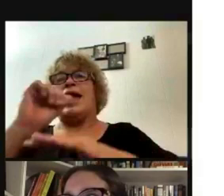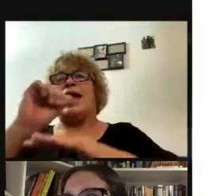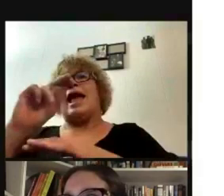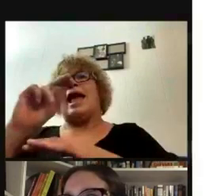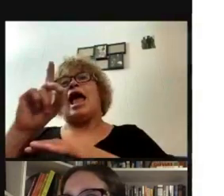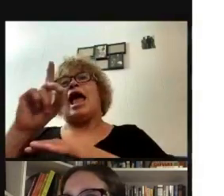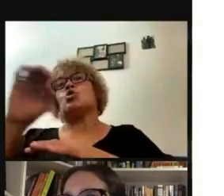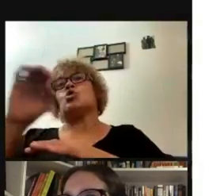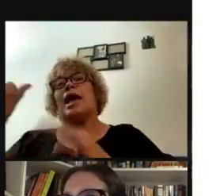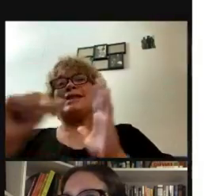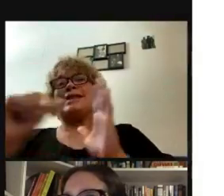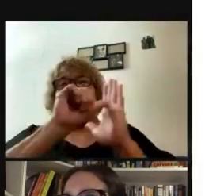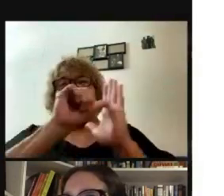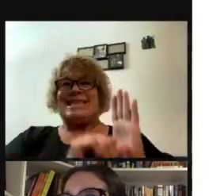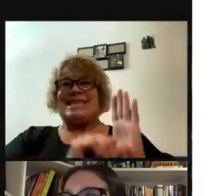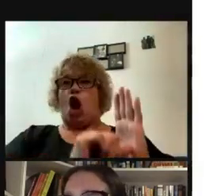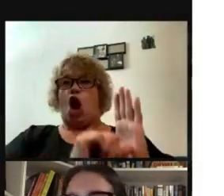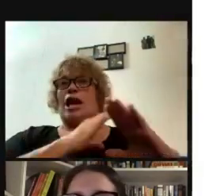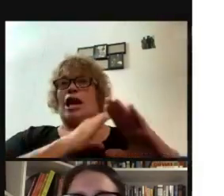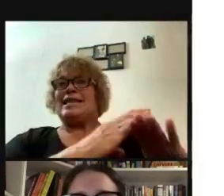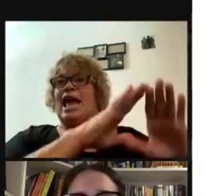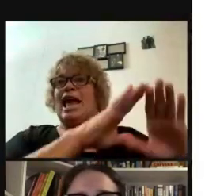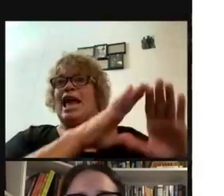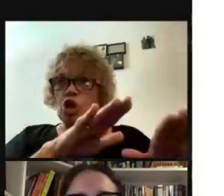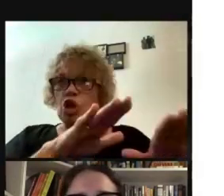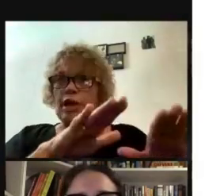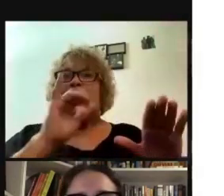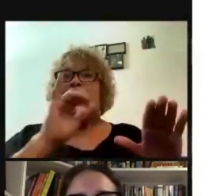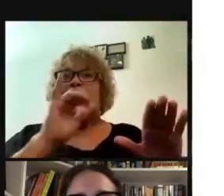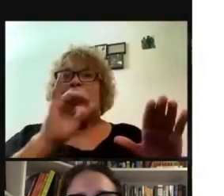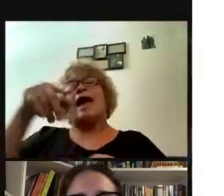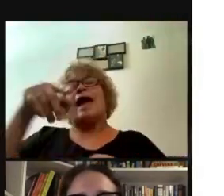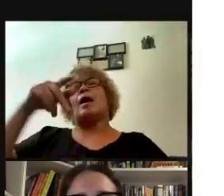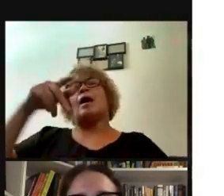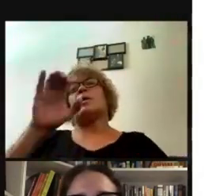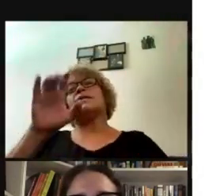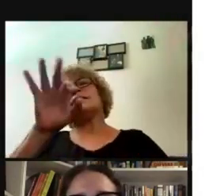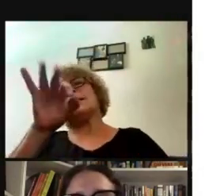sterilization in Pacific Colony.